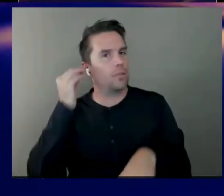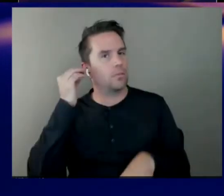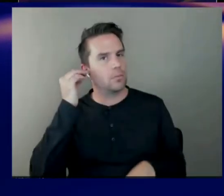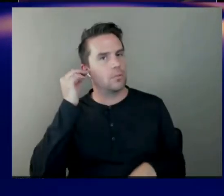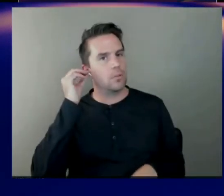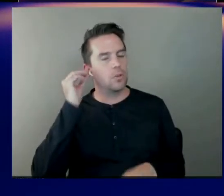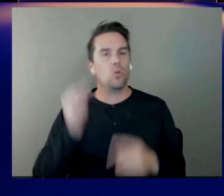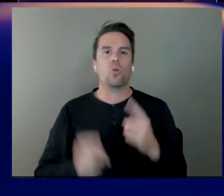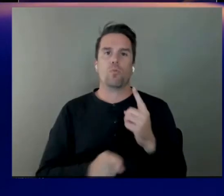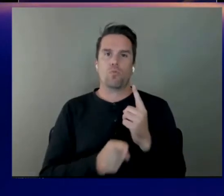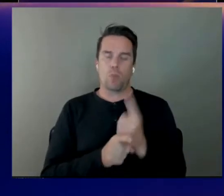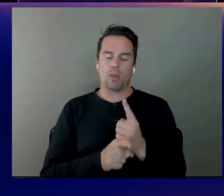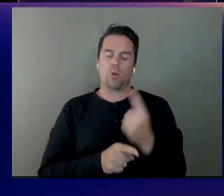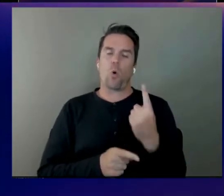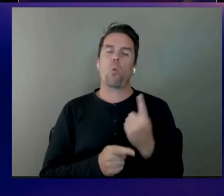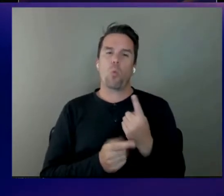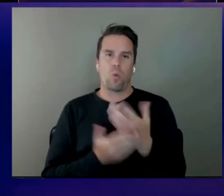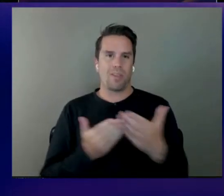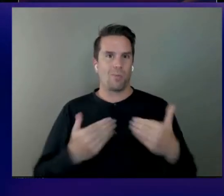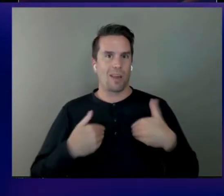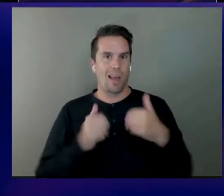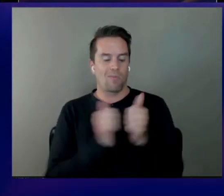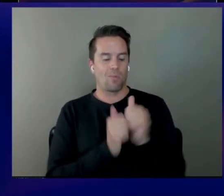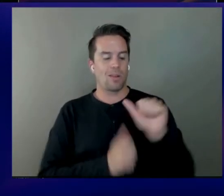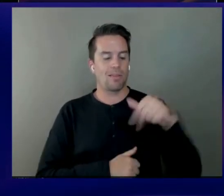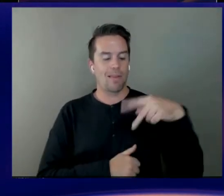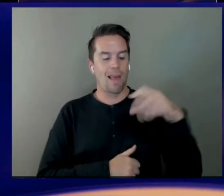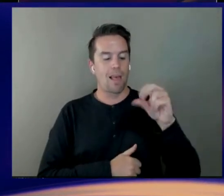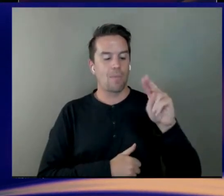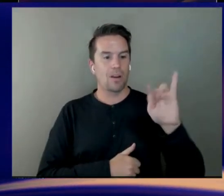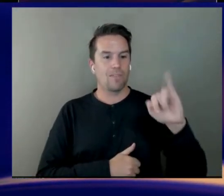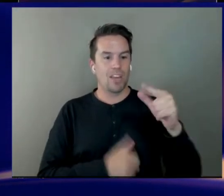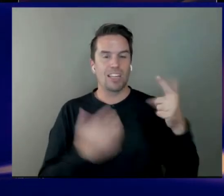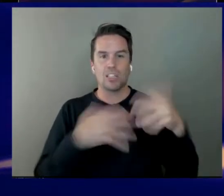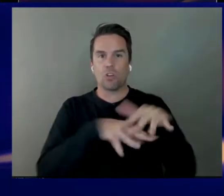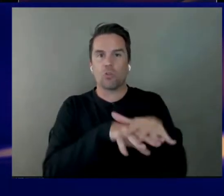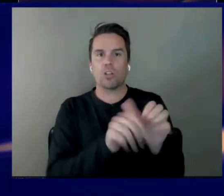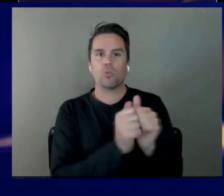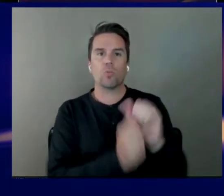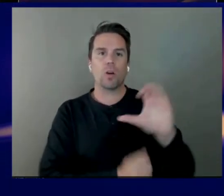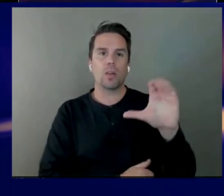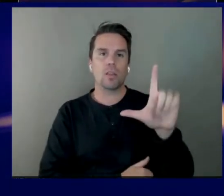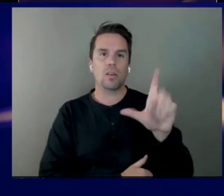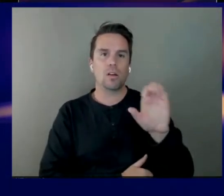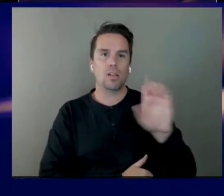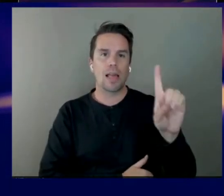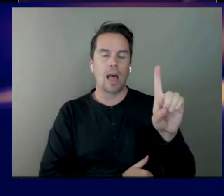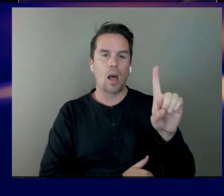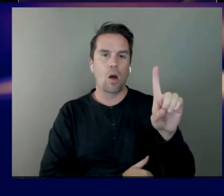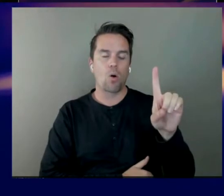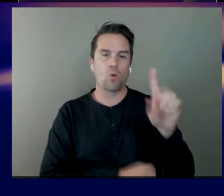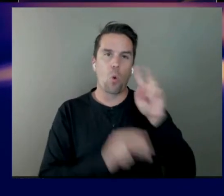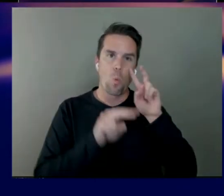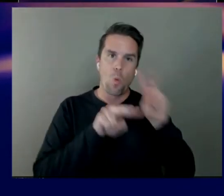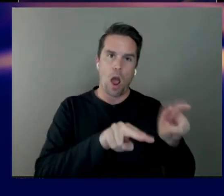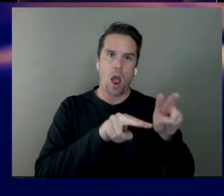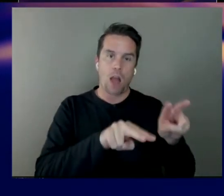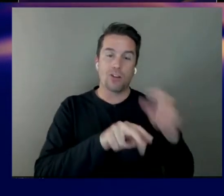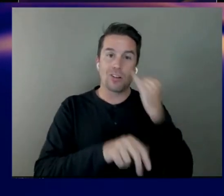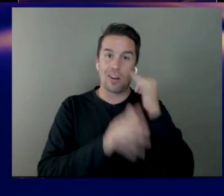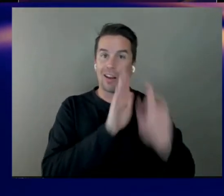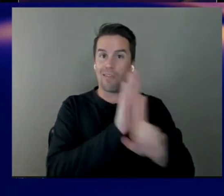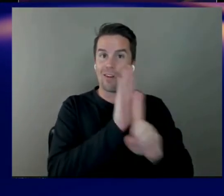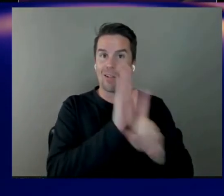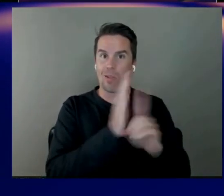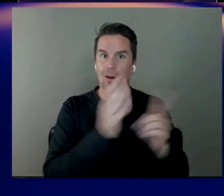with CloudWatch. Oh, wow. Okay. And so what happens if a CloudWatch alarm goes off that you've specified during your